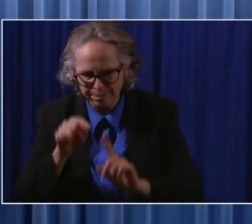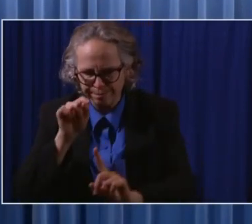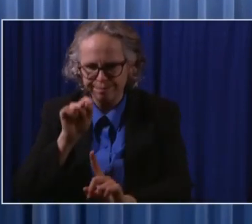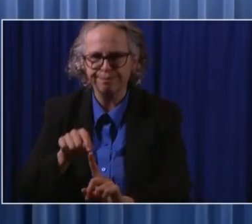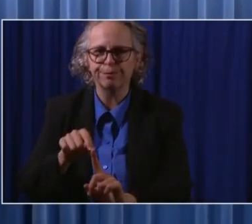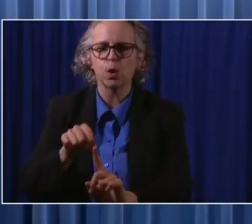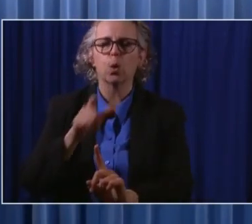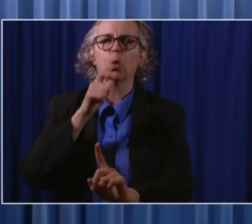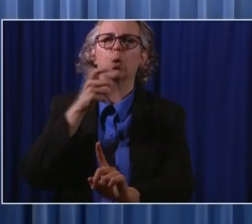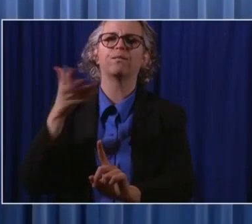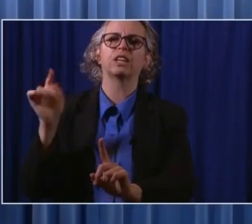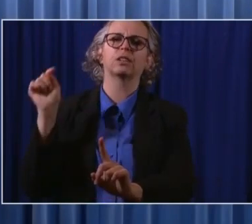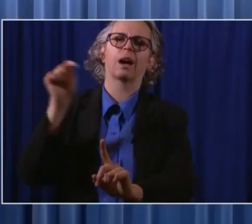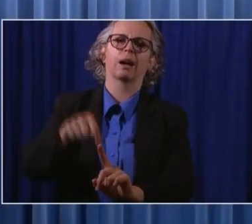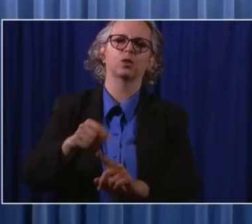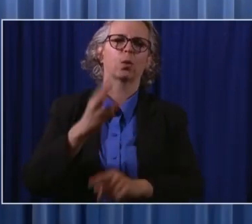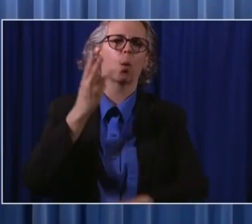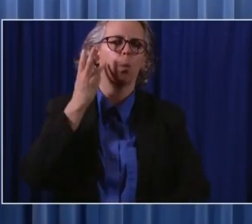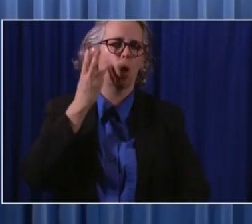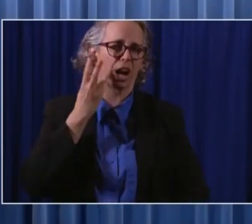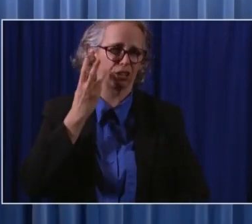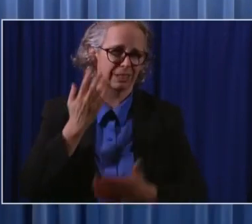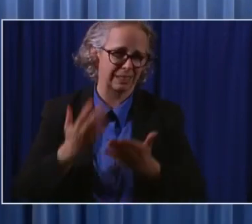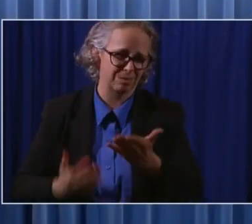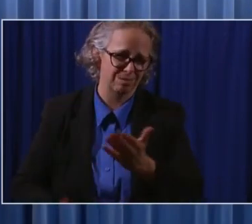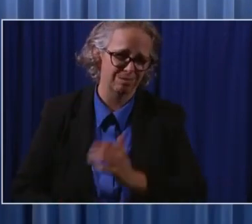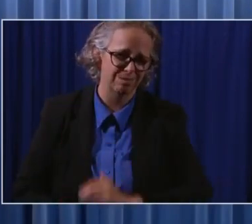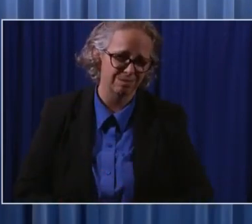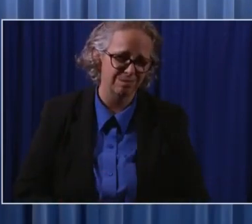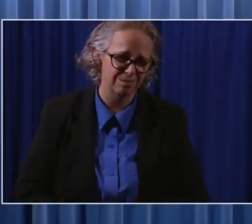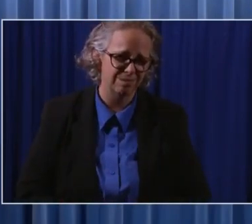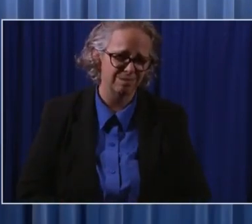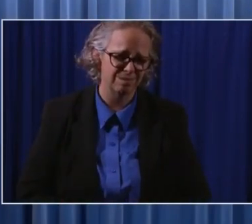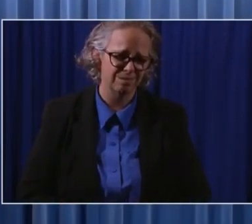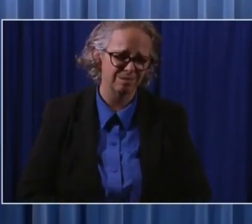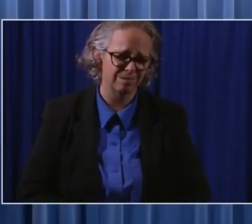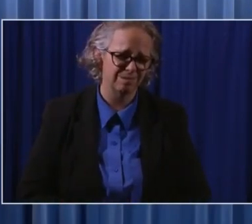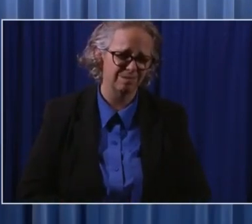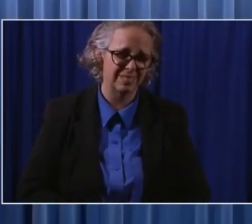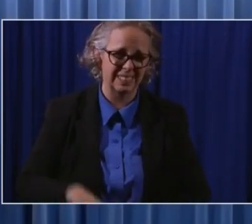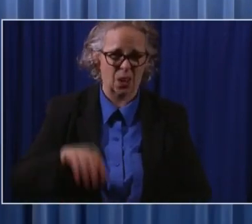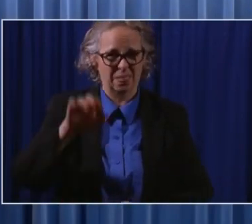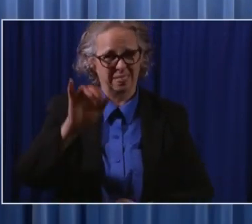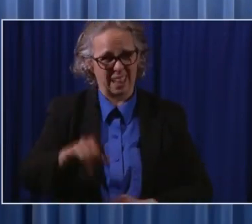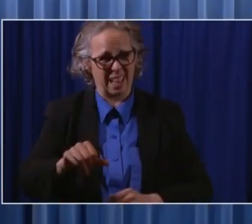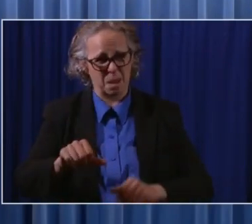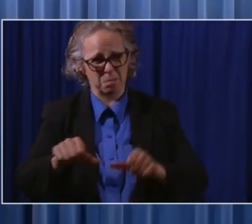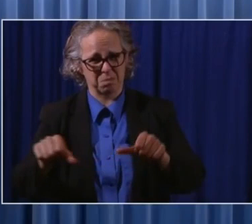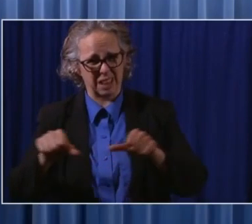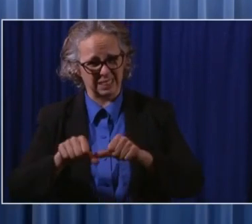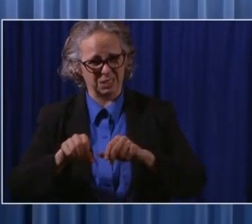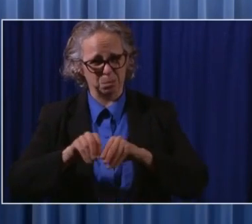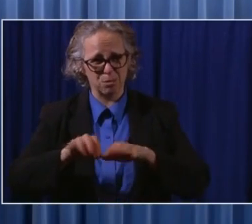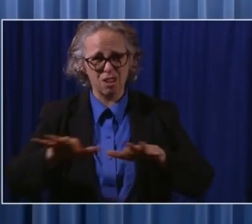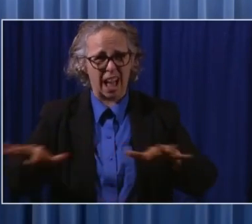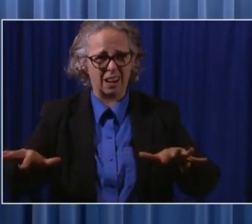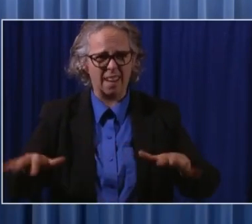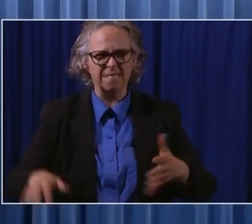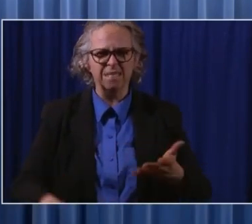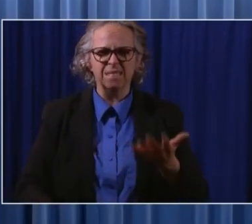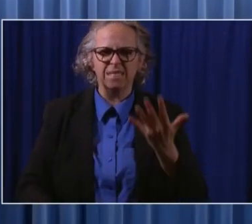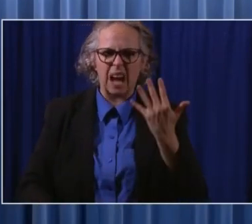event is far-reaching. Already cases have been traced to 5 surrounding counties, and health department officials think there may even be